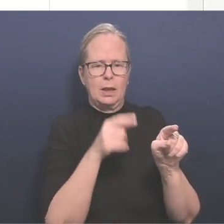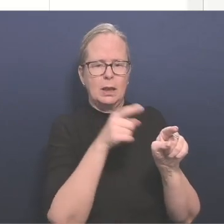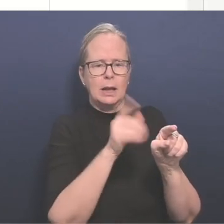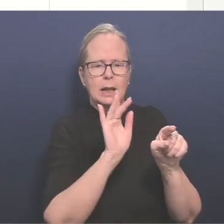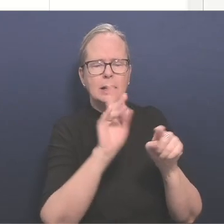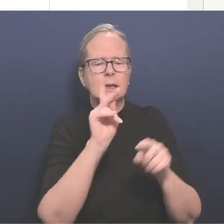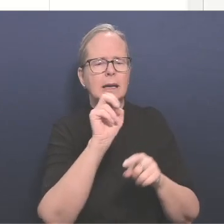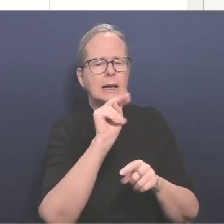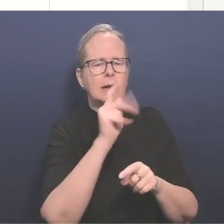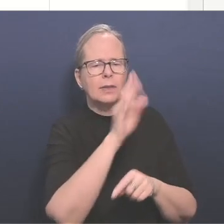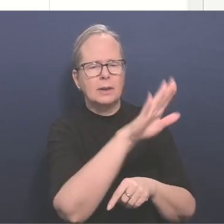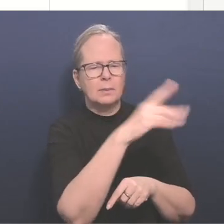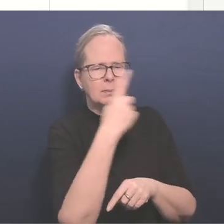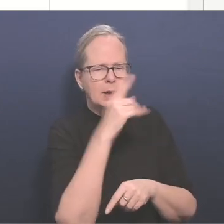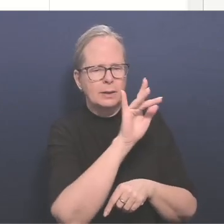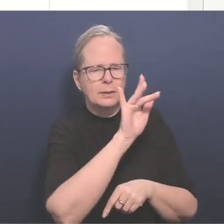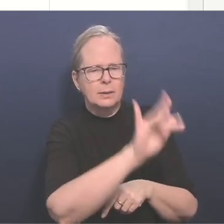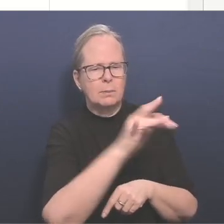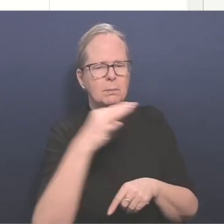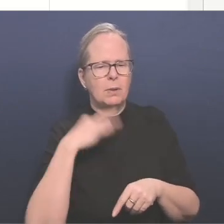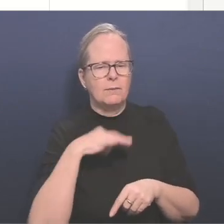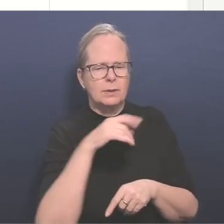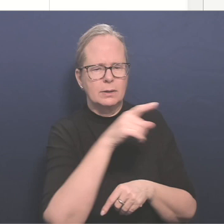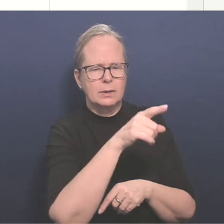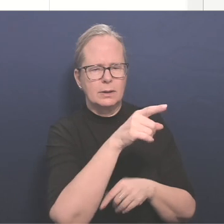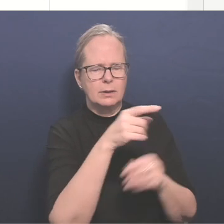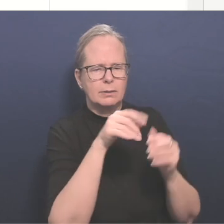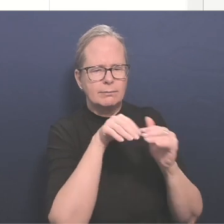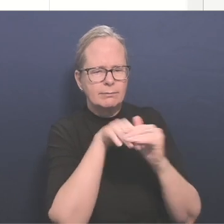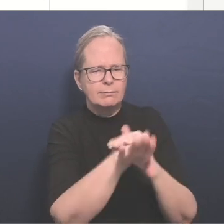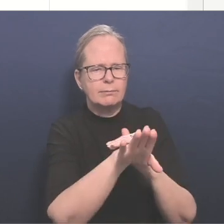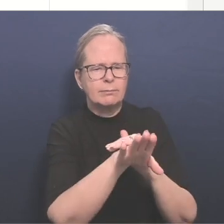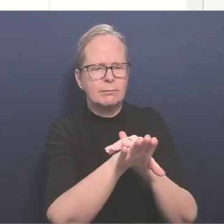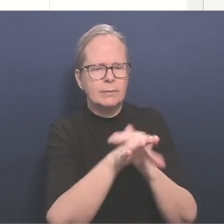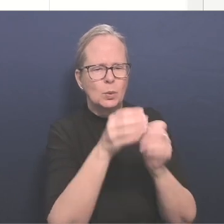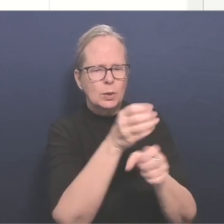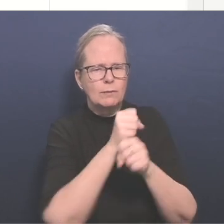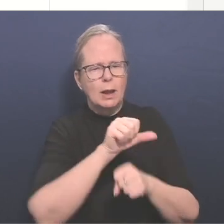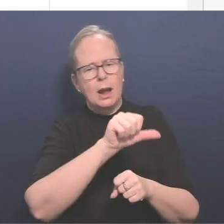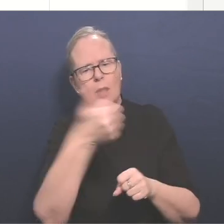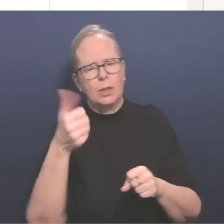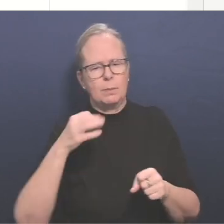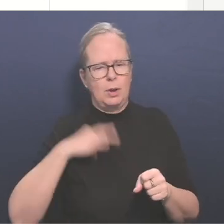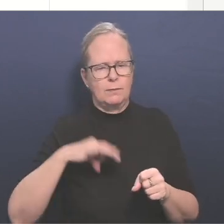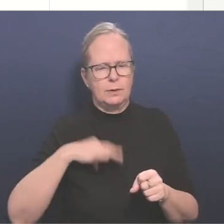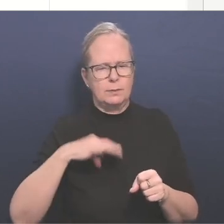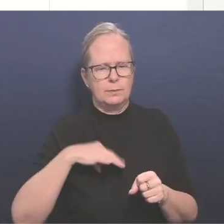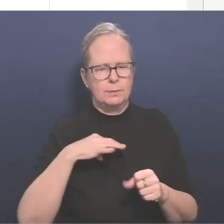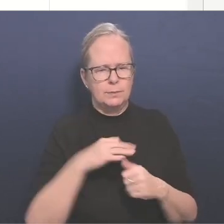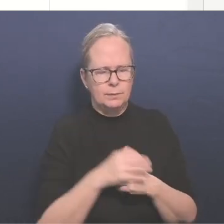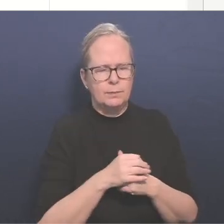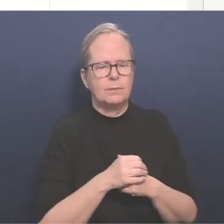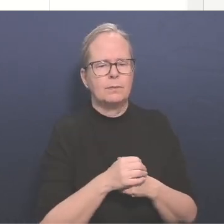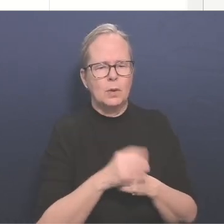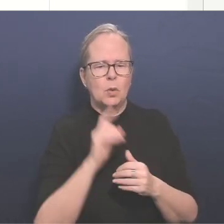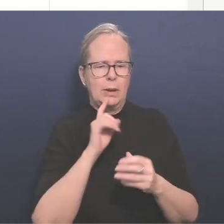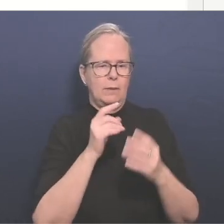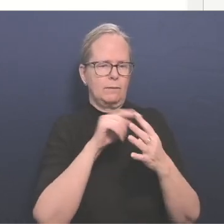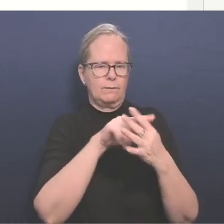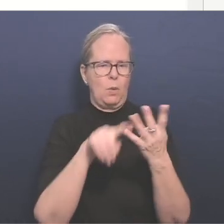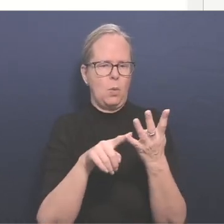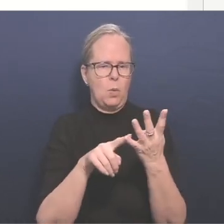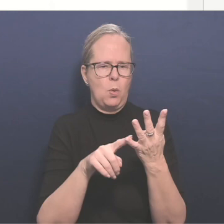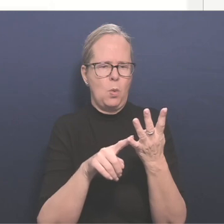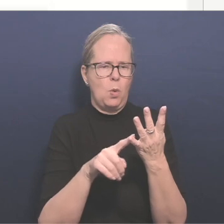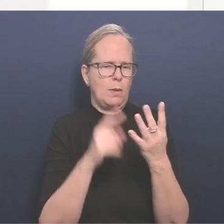no. Aisha, so how old are you? I'm between 30 and 49. 30